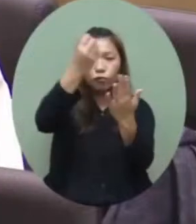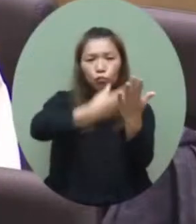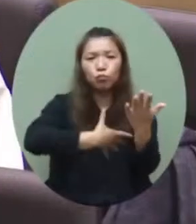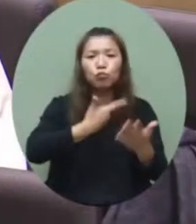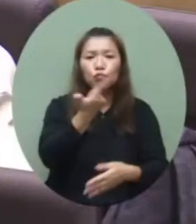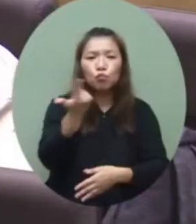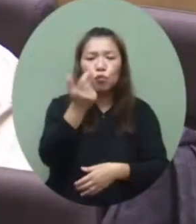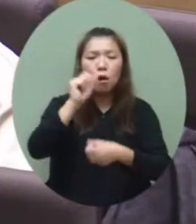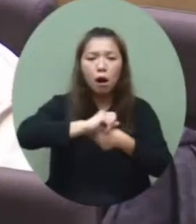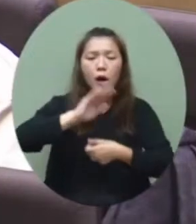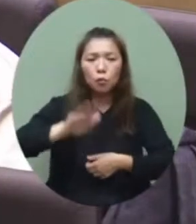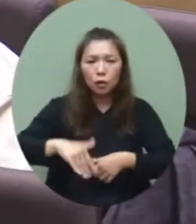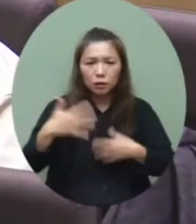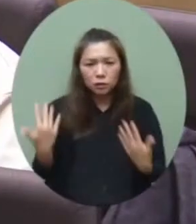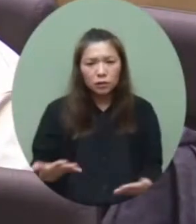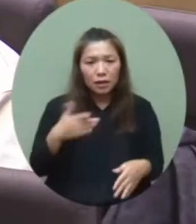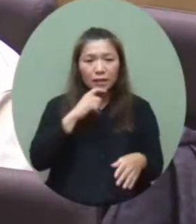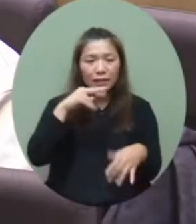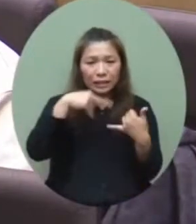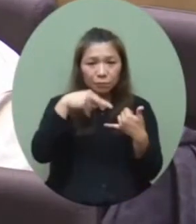means including more premises.